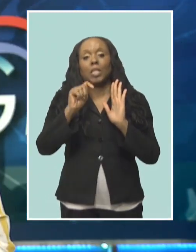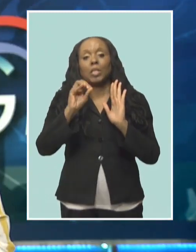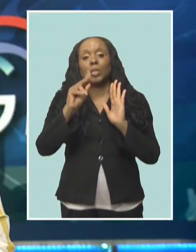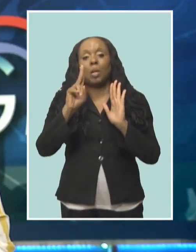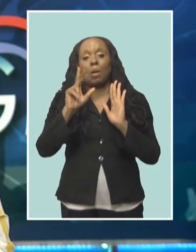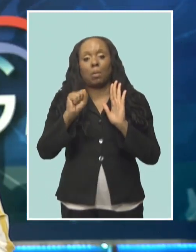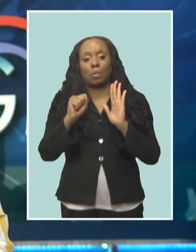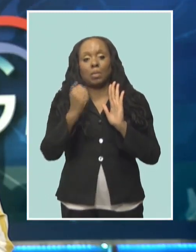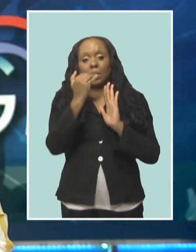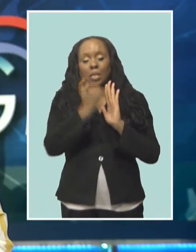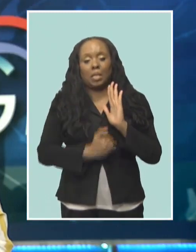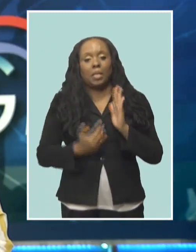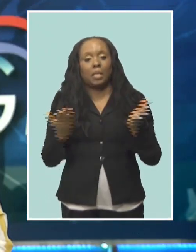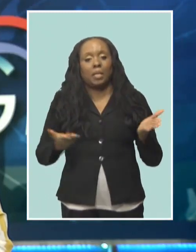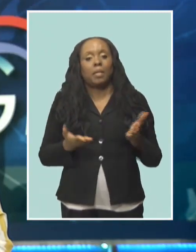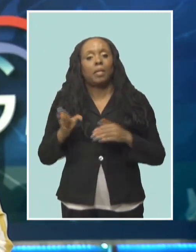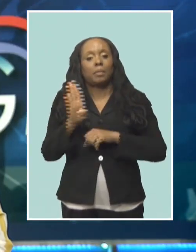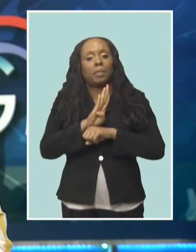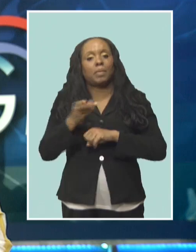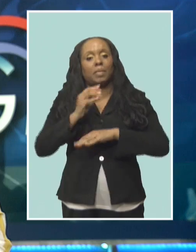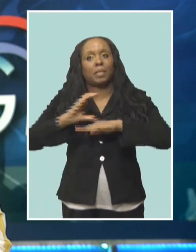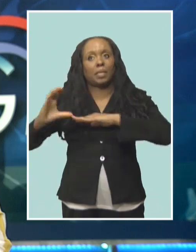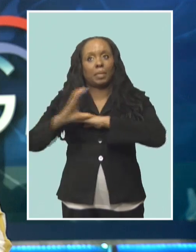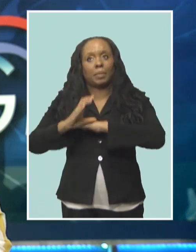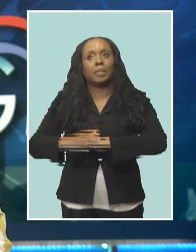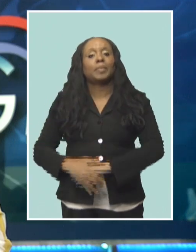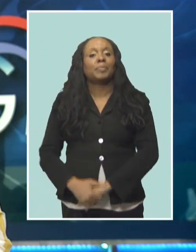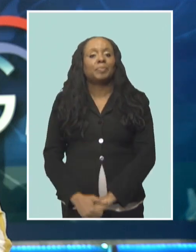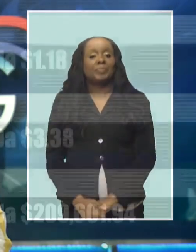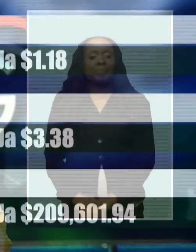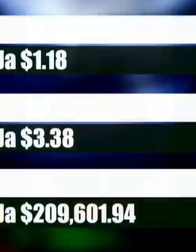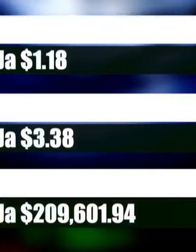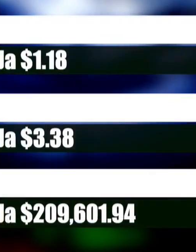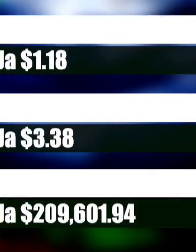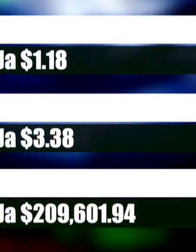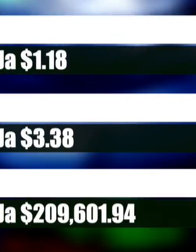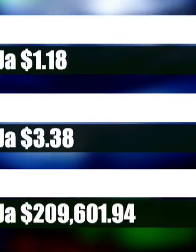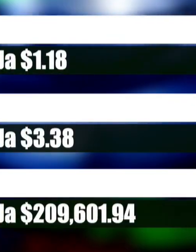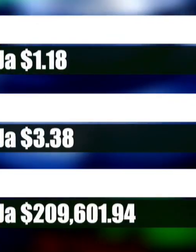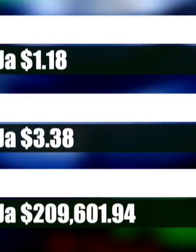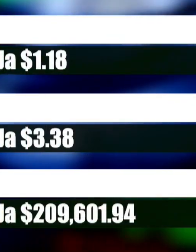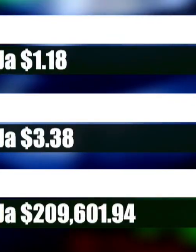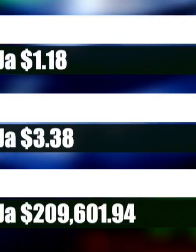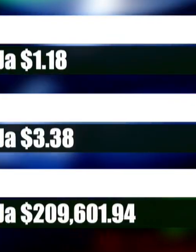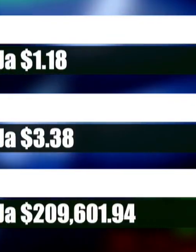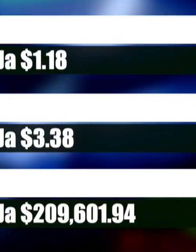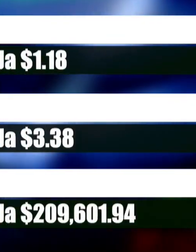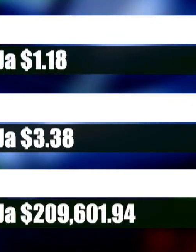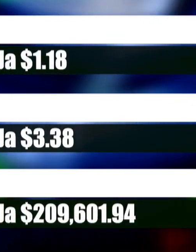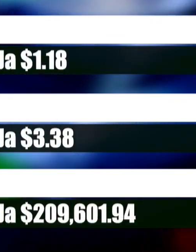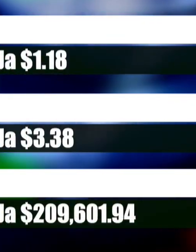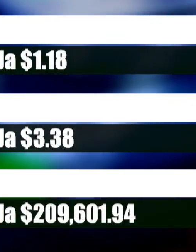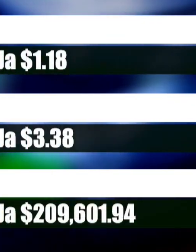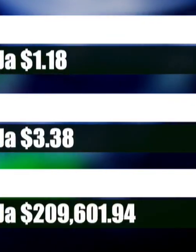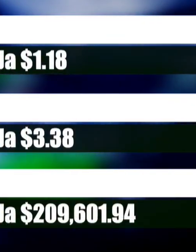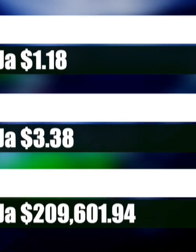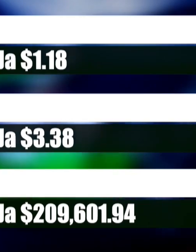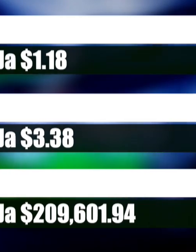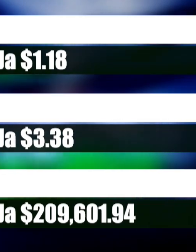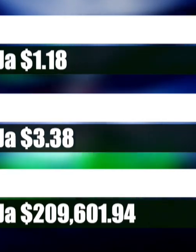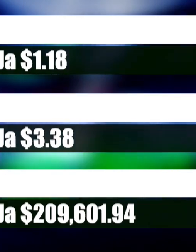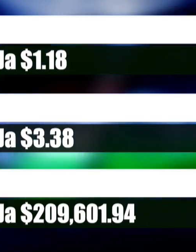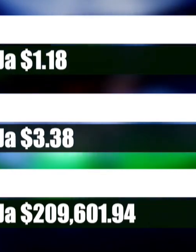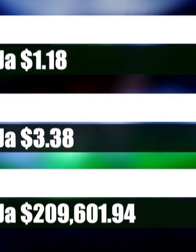stocks performed locally and regionally today. In Jamaica, Victon Energy Limited with